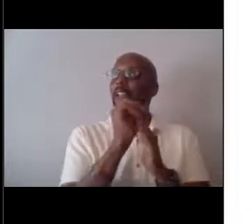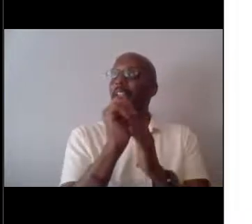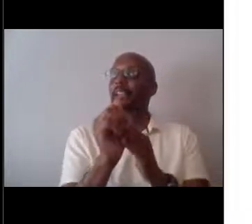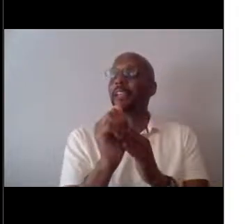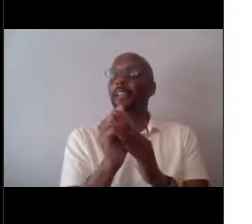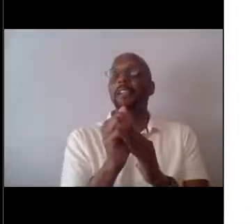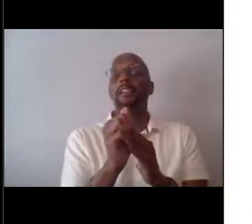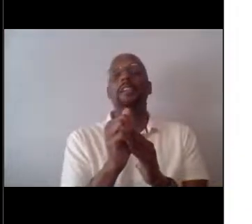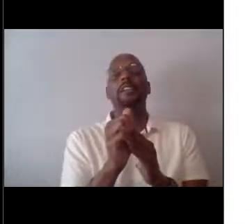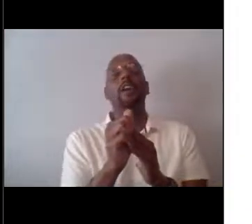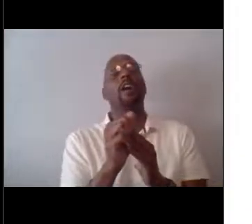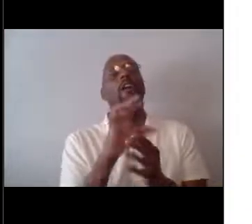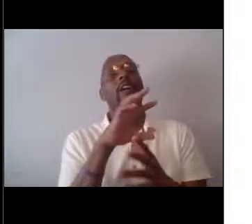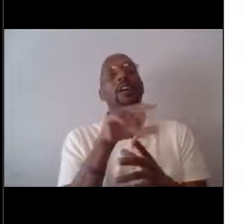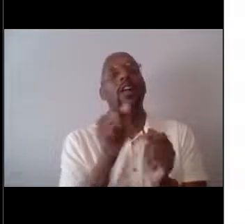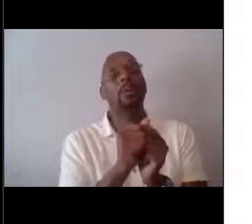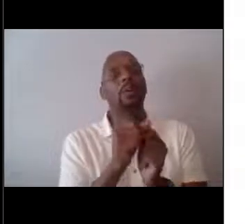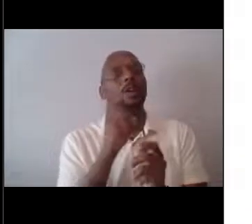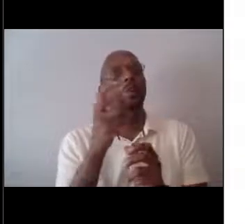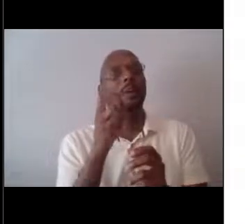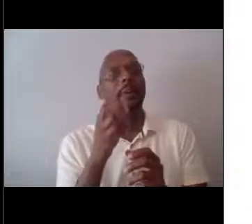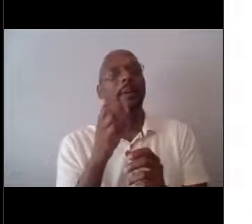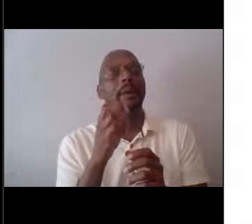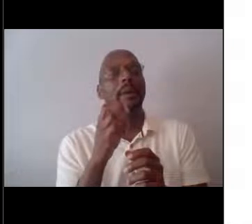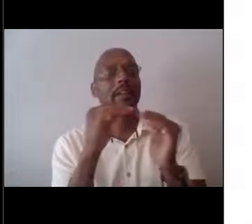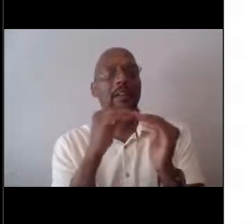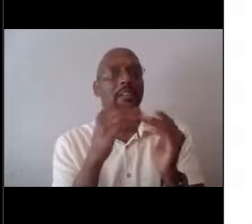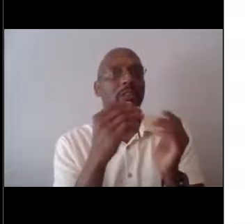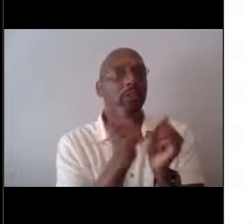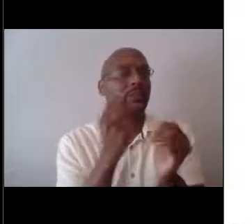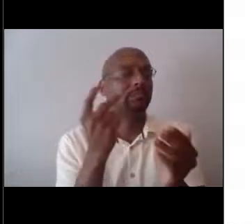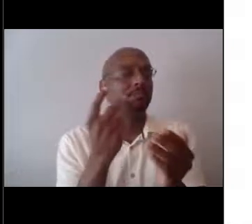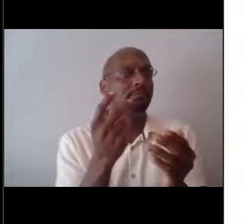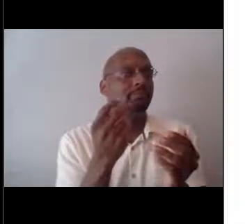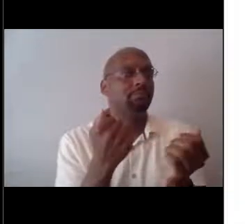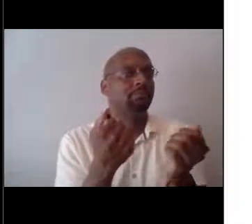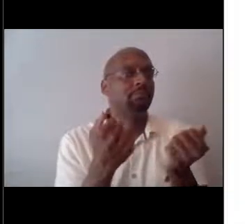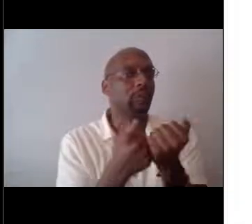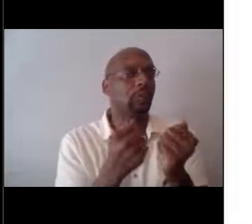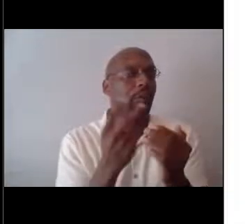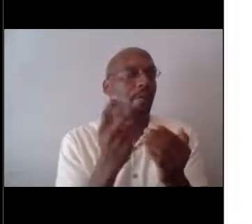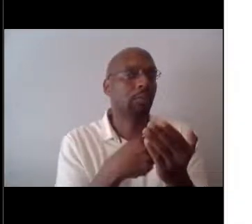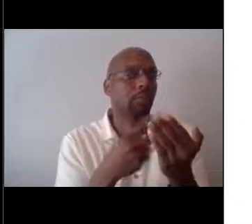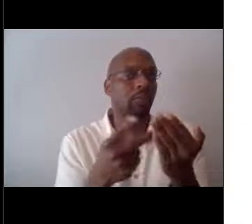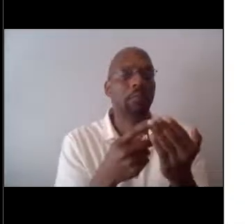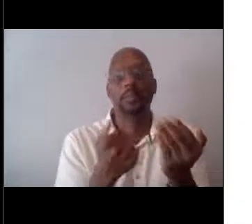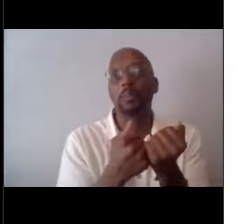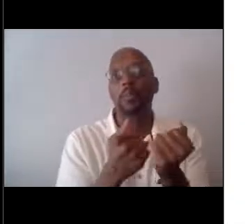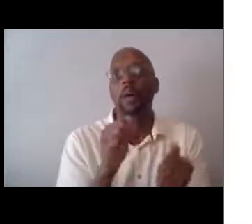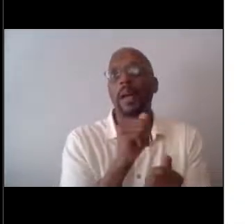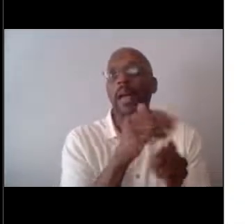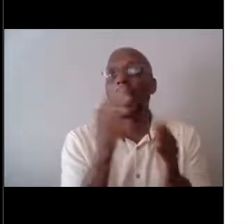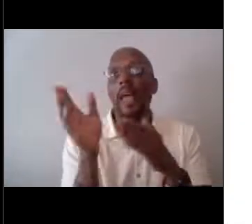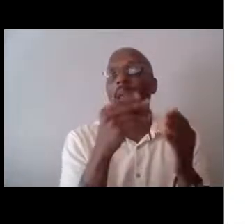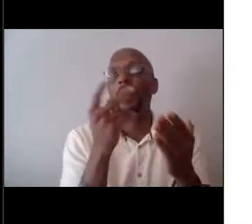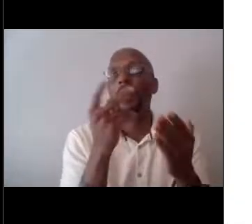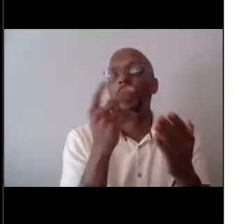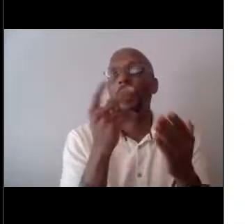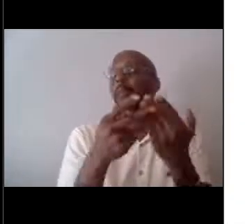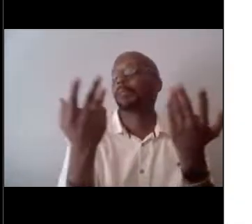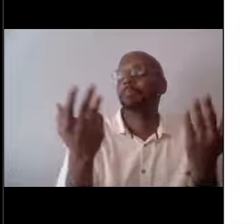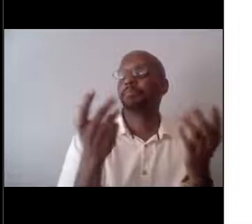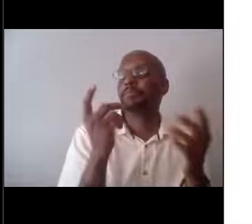equity, policy, programming, advocacy, or related fields such as health, air quality, climate or housing justice, community, and